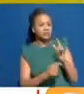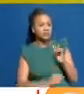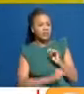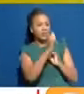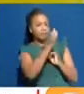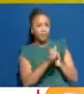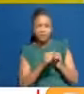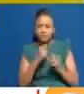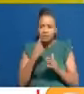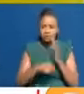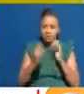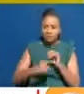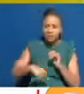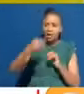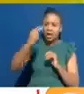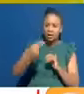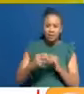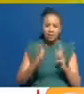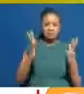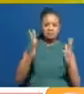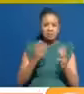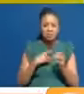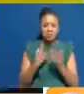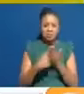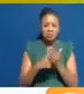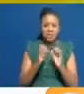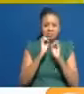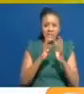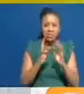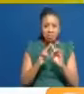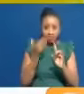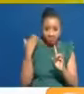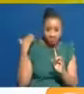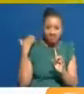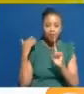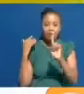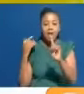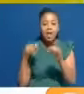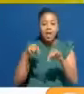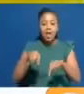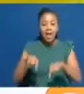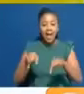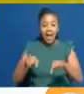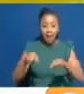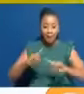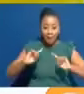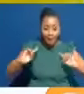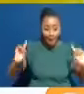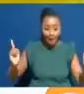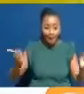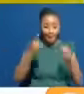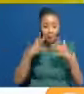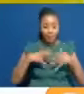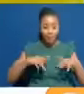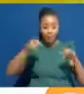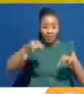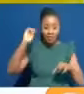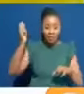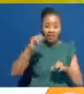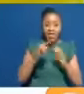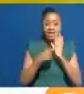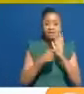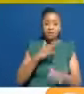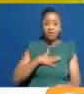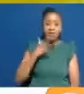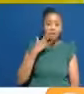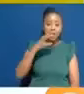what and why, and we are not involved. But this particular discussion, everybody in the Republic of Kenya, hata shoshori